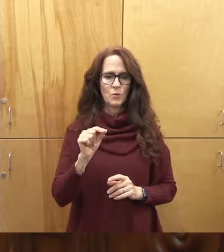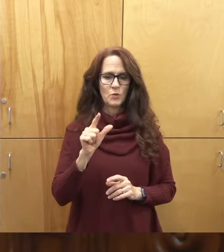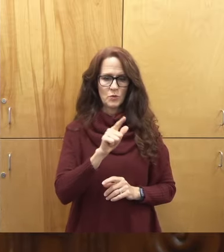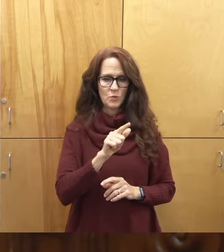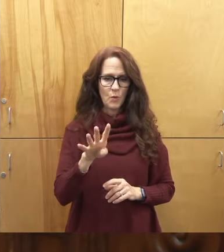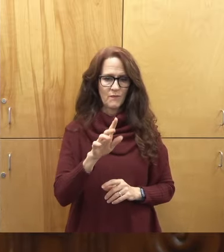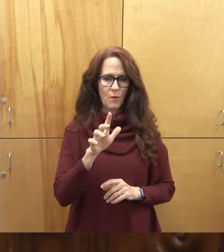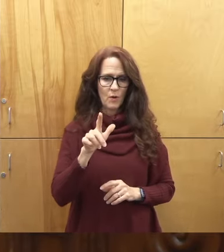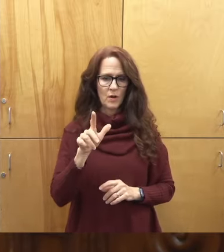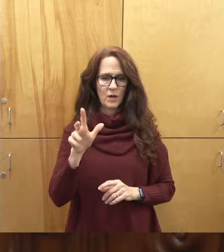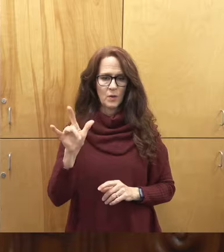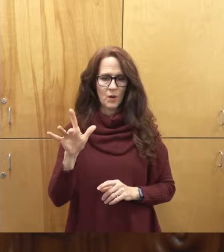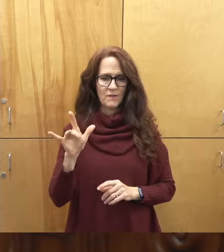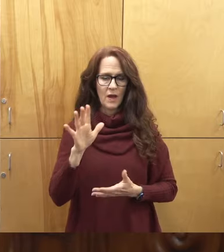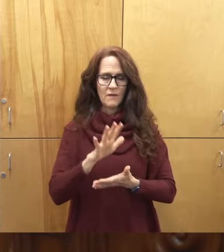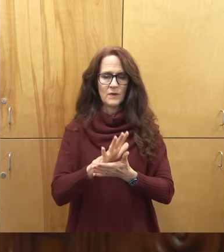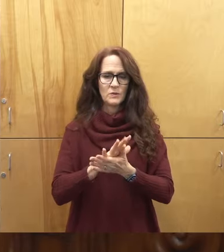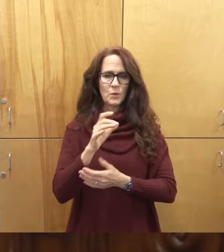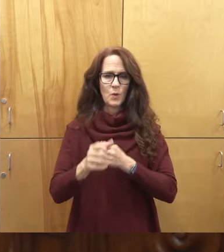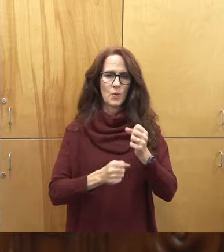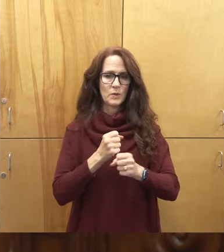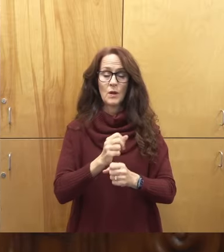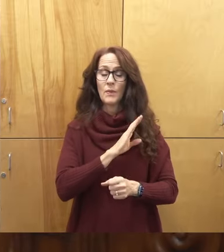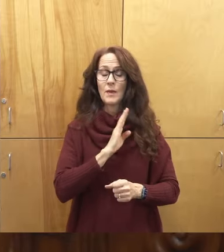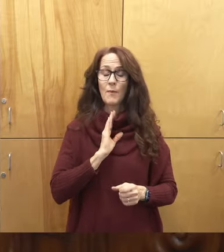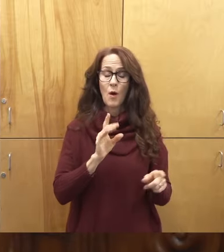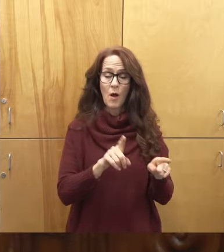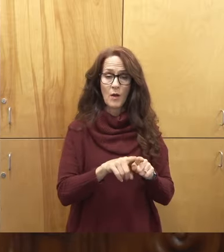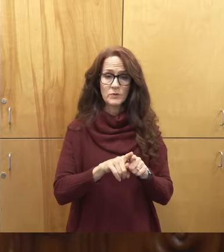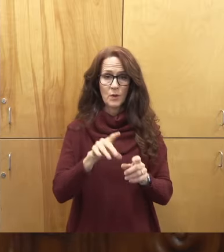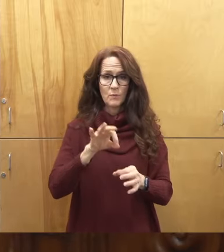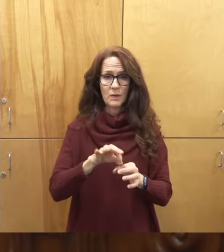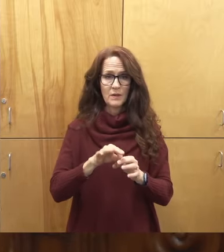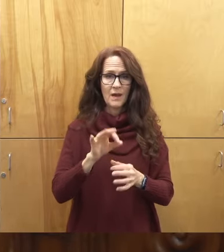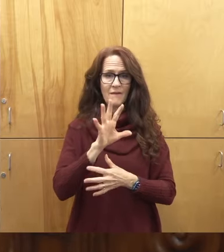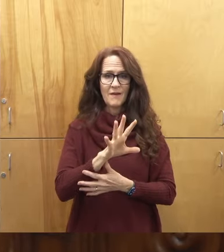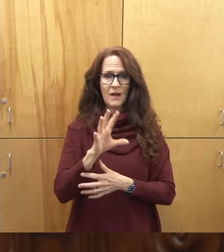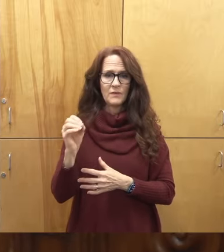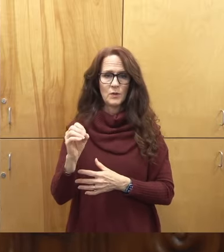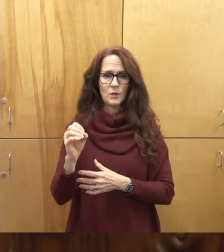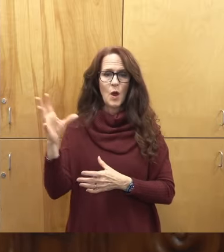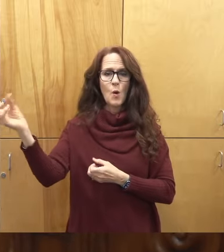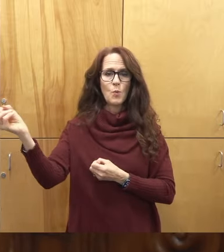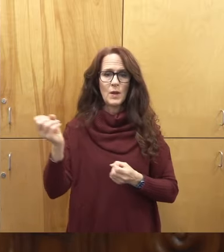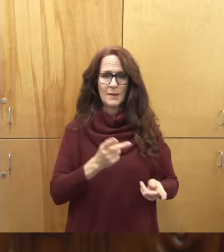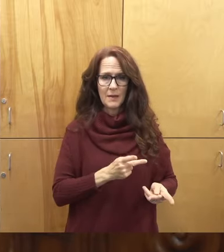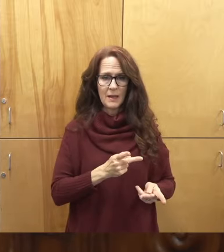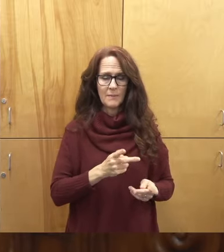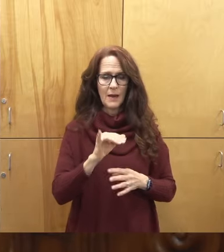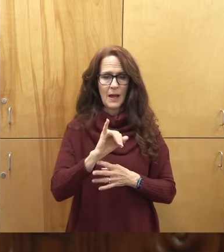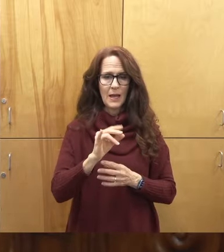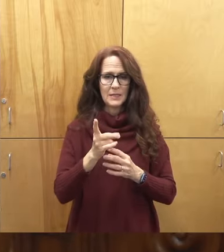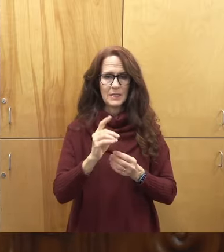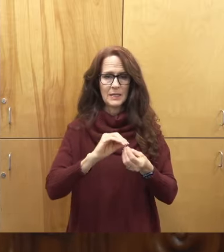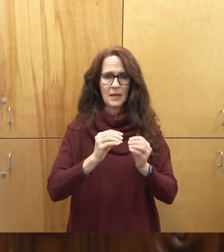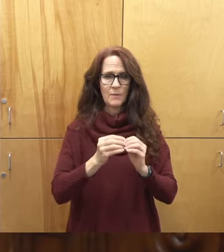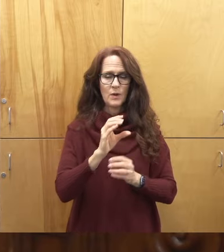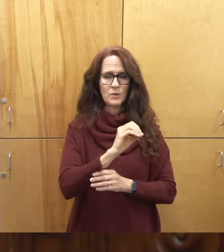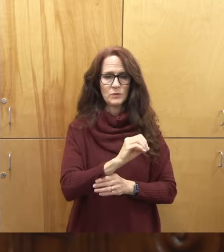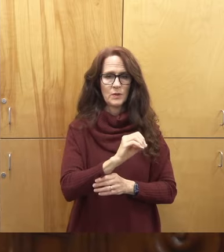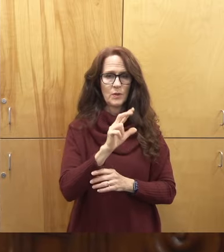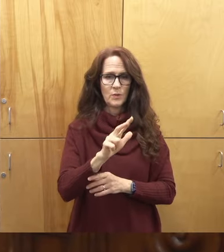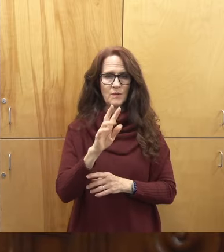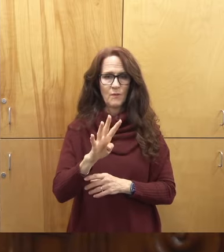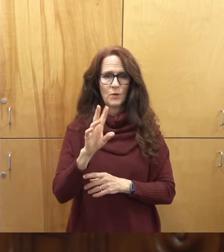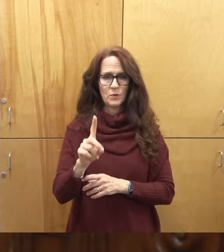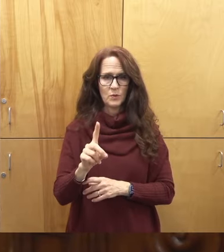2024-25 school year. The board also voted 5-0 to readmit three students with ID numbers of